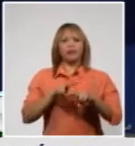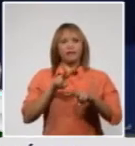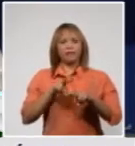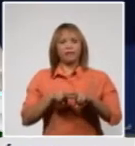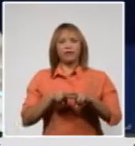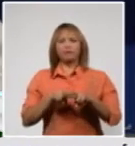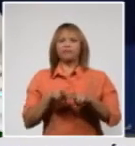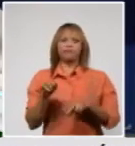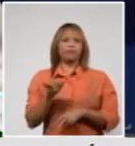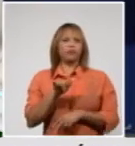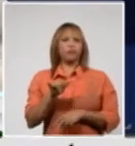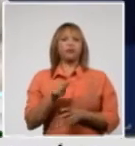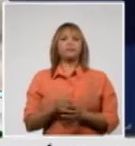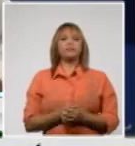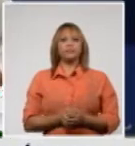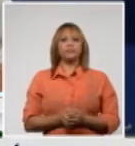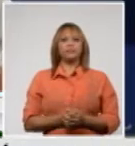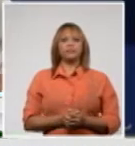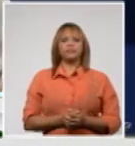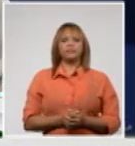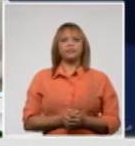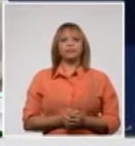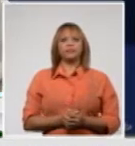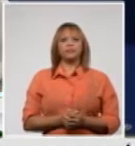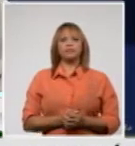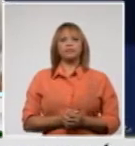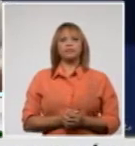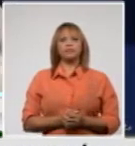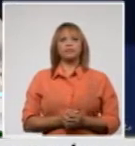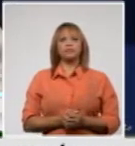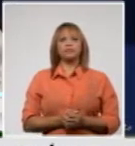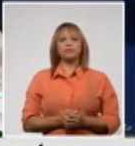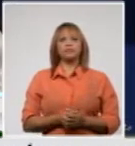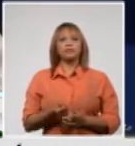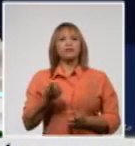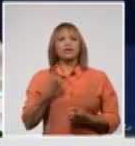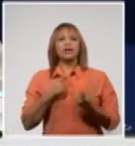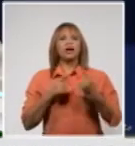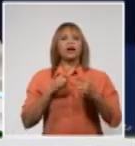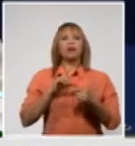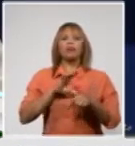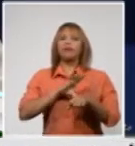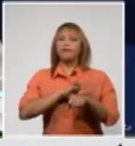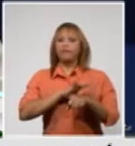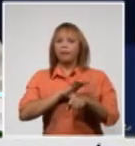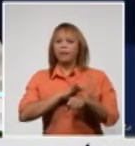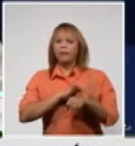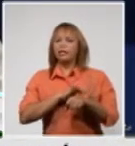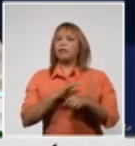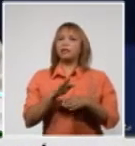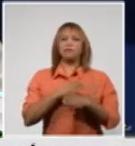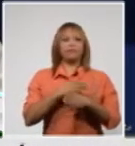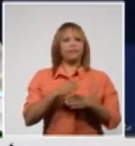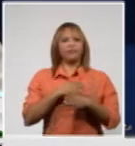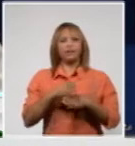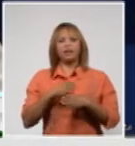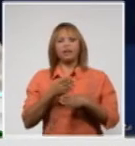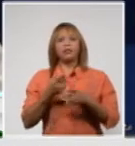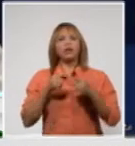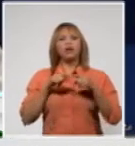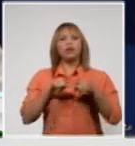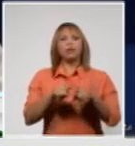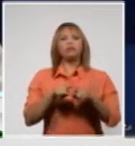from Havana, and again with pre-existing health conditions. He